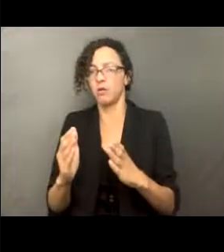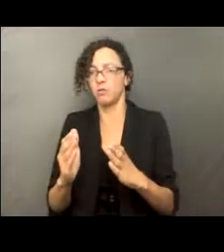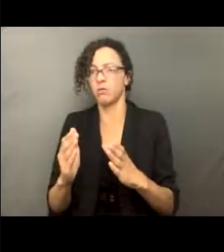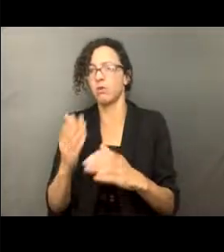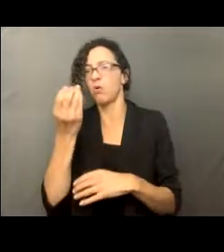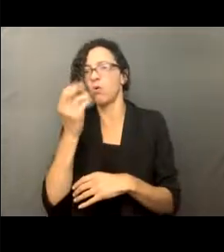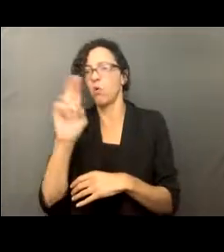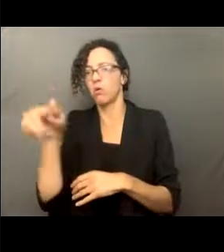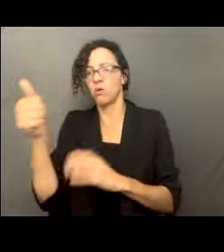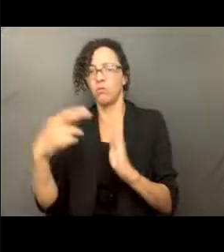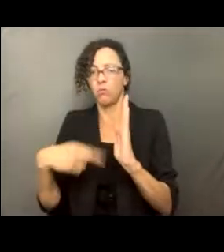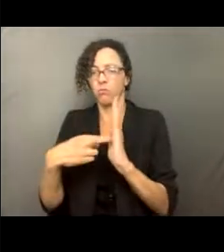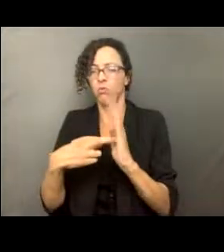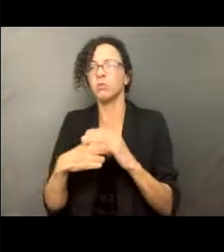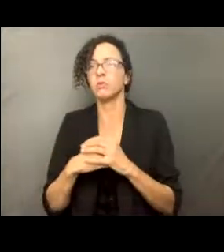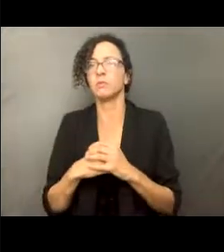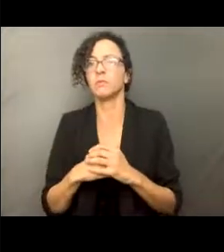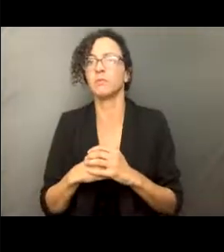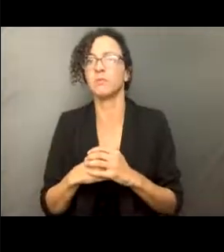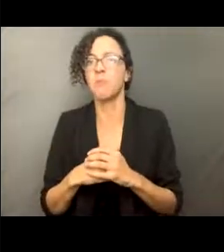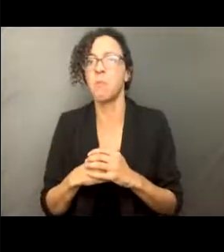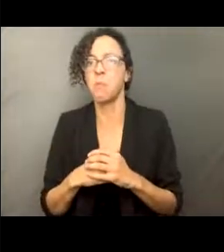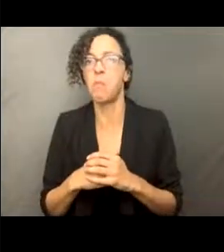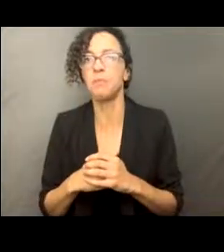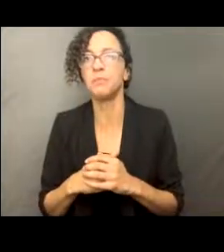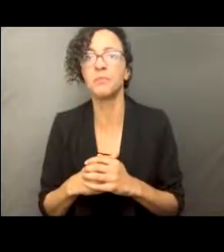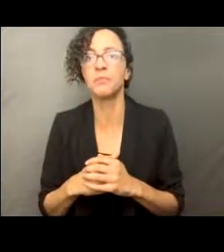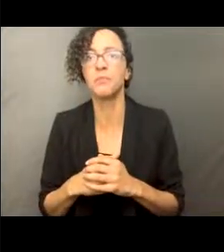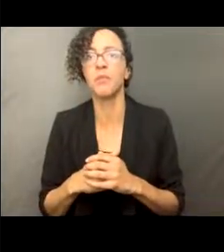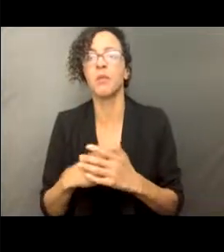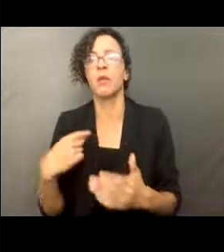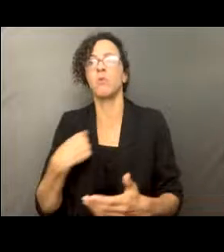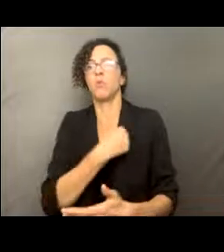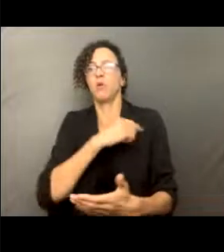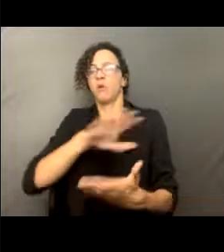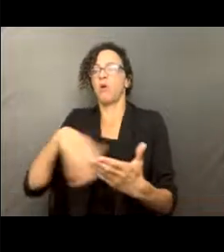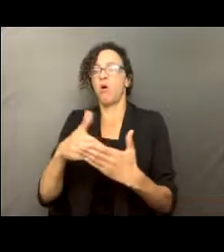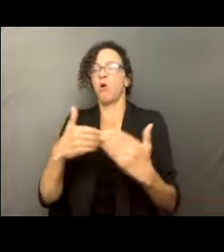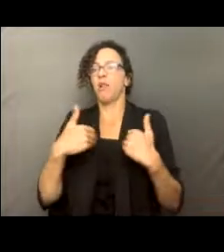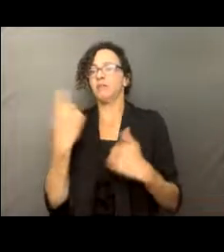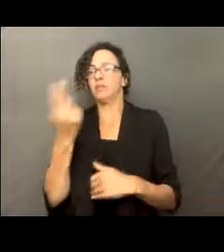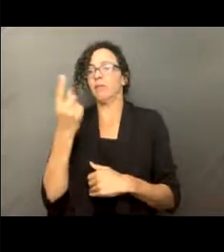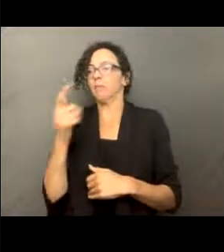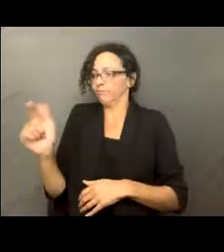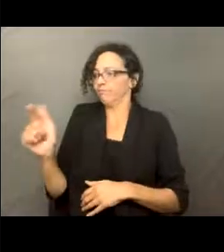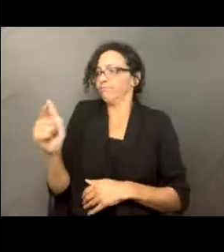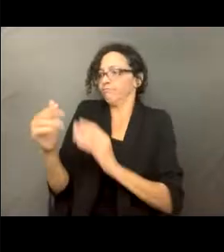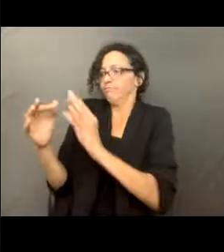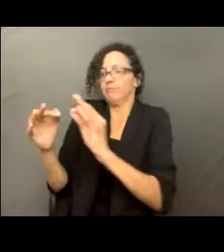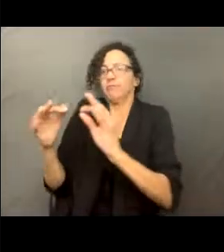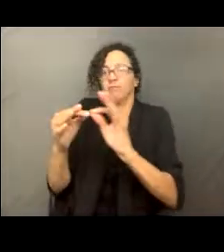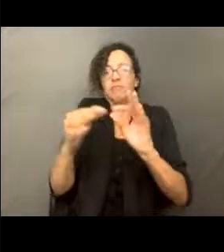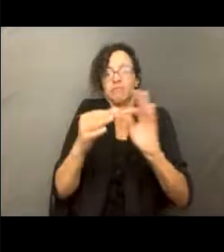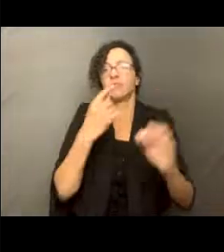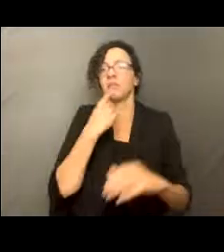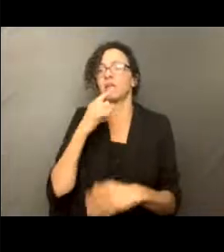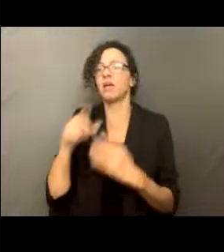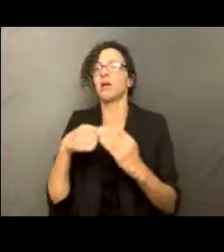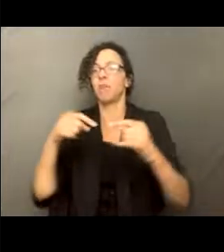I think Commissioner Liu and then Commissioner Davis. Yes, we all have to have something to say on this. First, with regard to